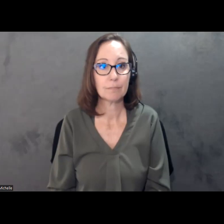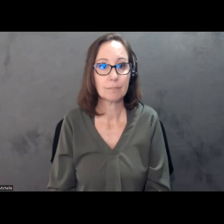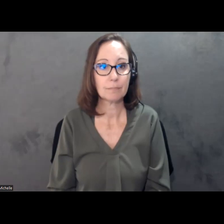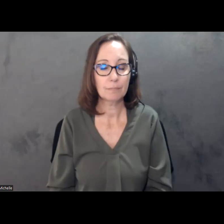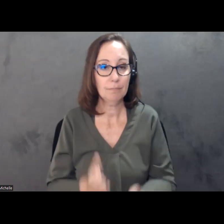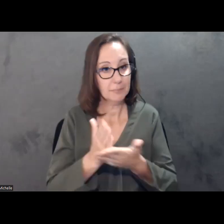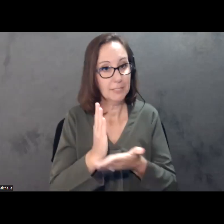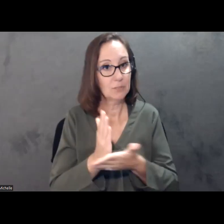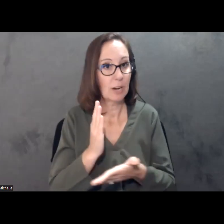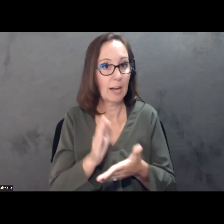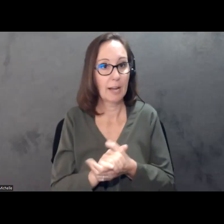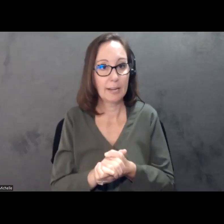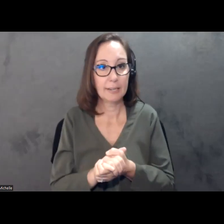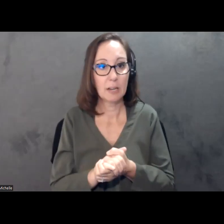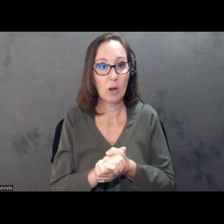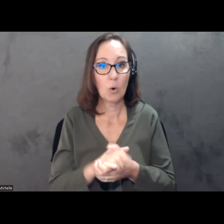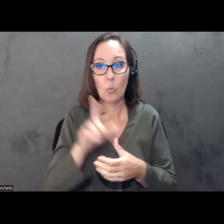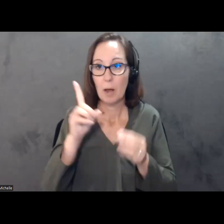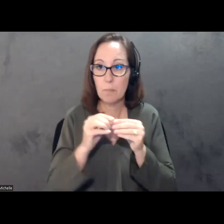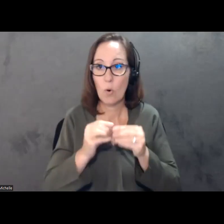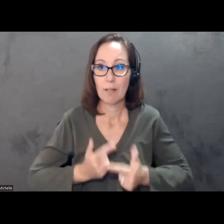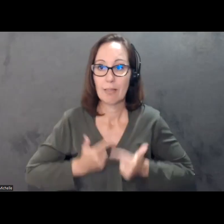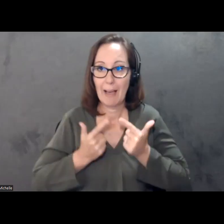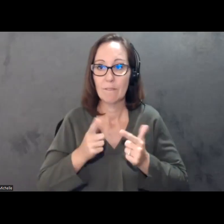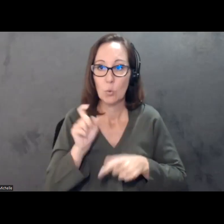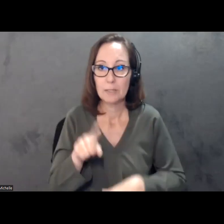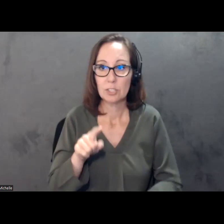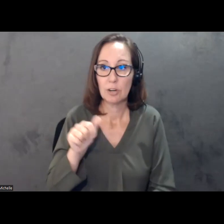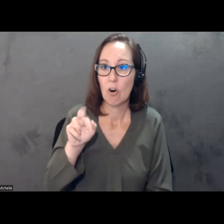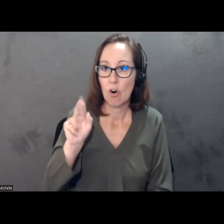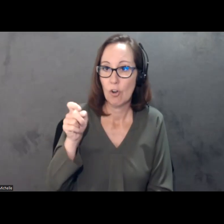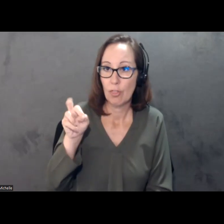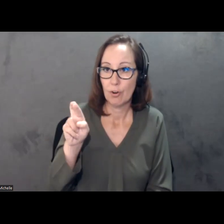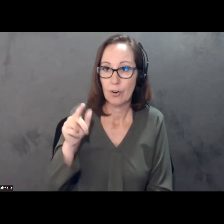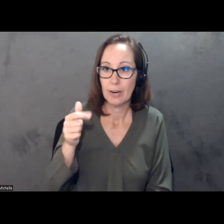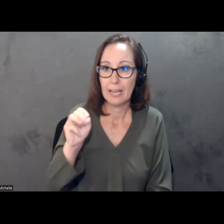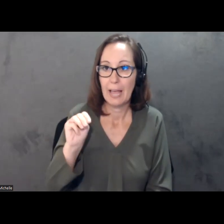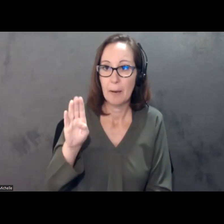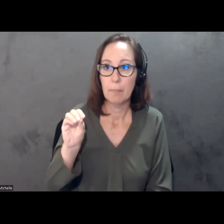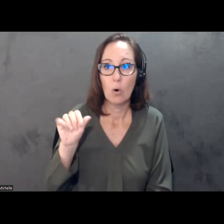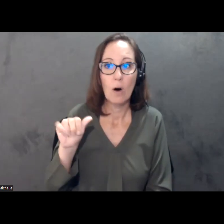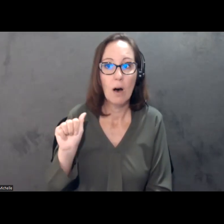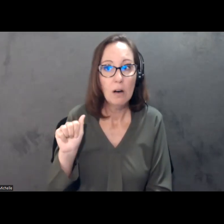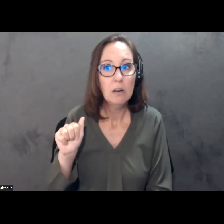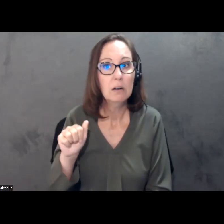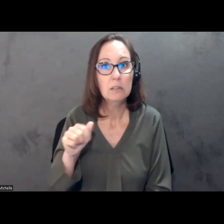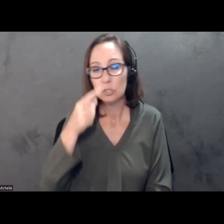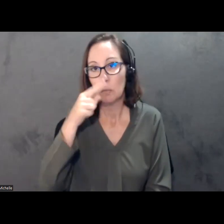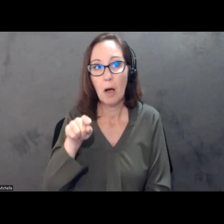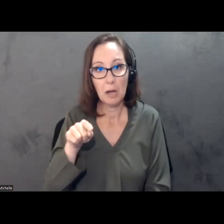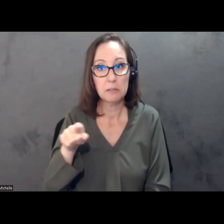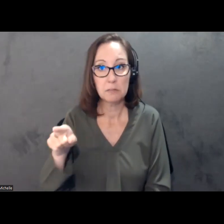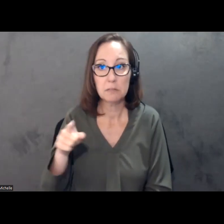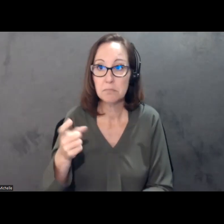All right, let's go to one more live question. Arthur Gamboa. We'll unmute your mic, and if you'd like to ask us a question